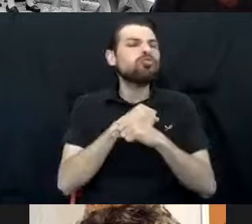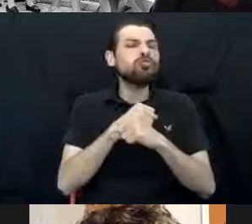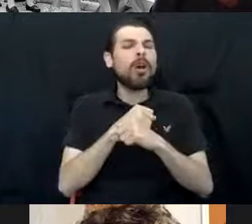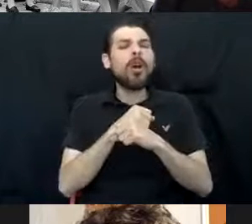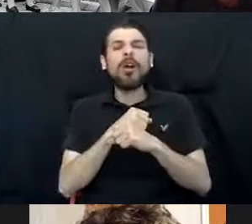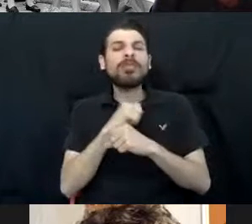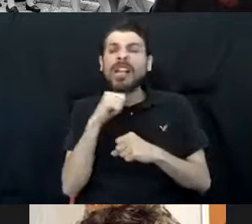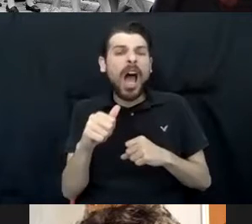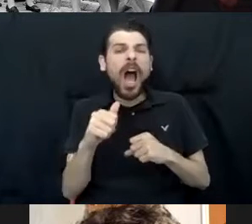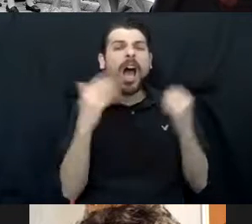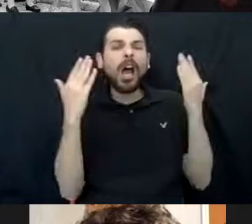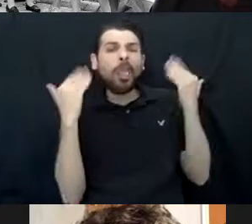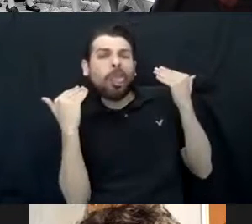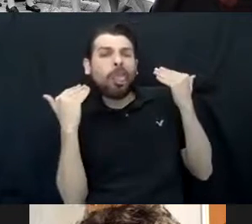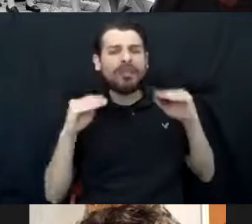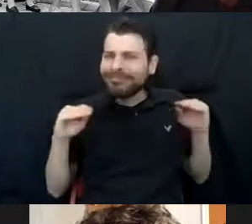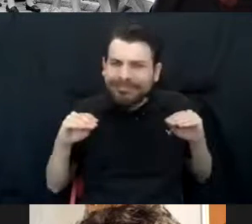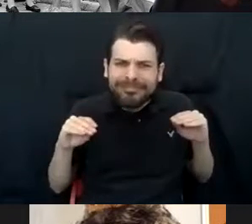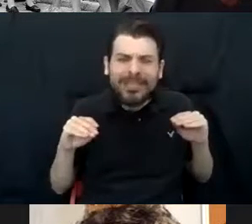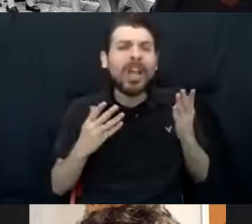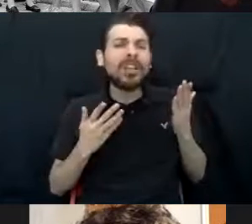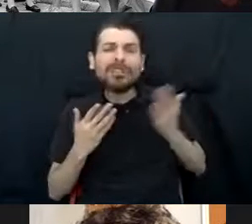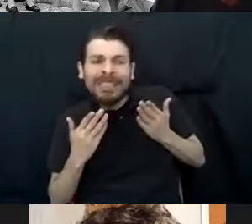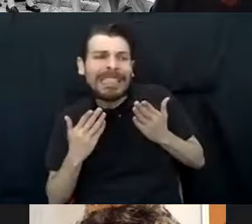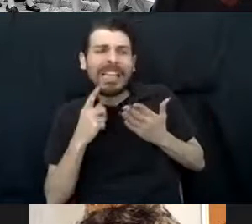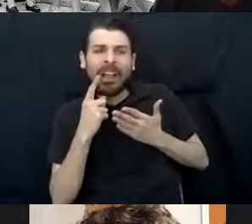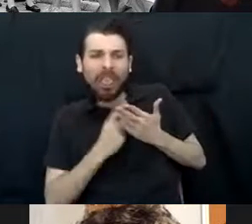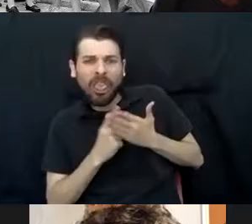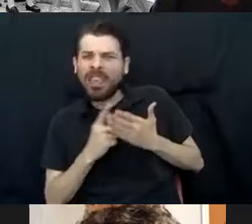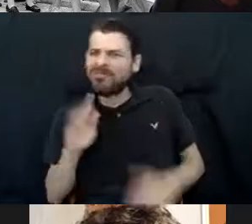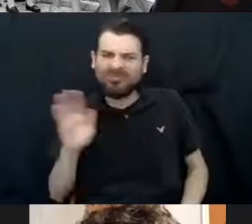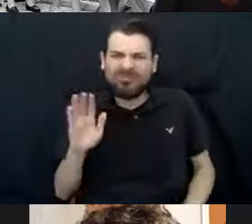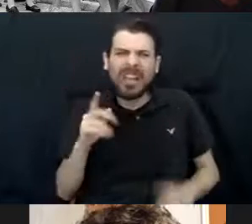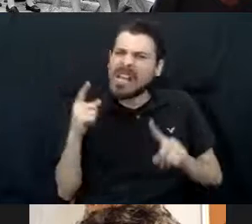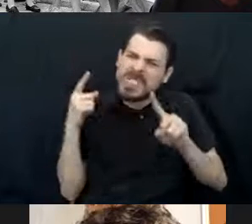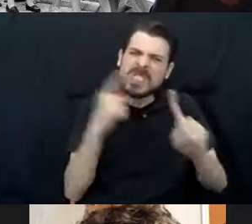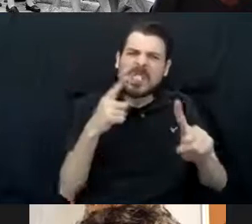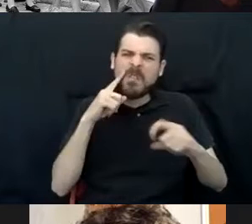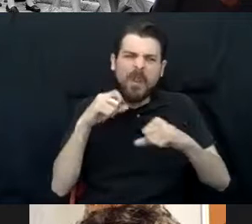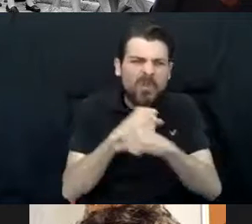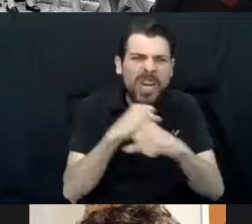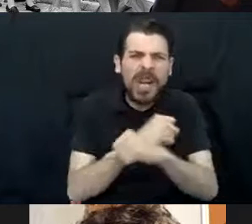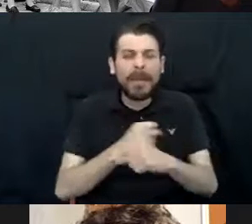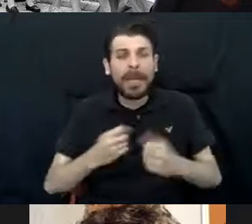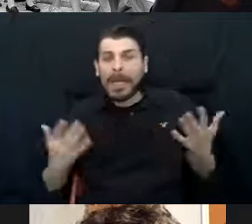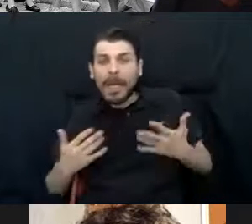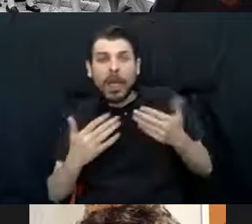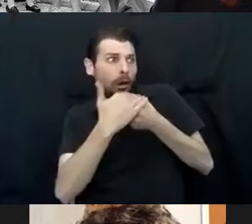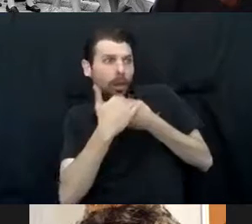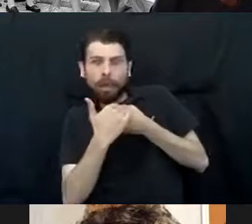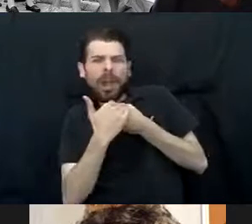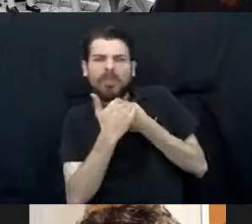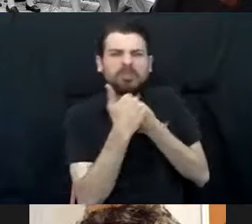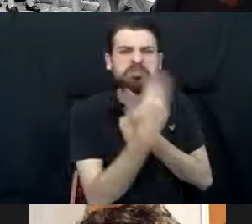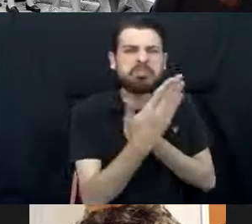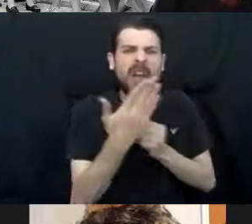It taught me how to aim for freedom at all times, inside and outside, for the world,